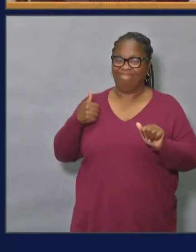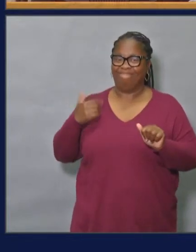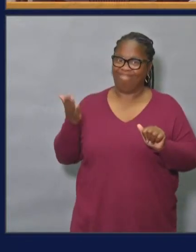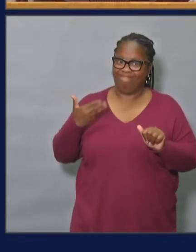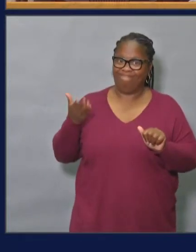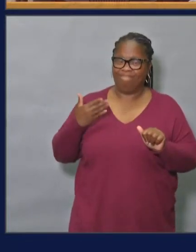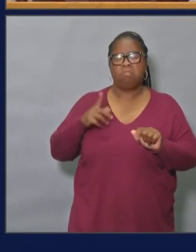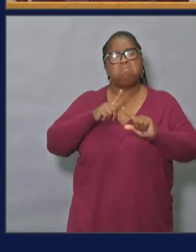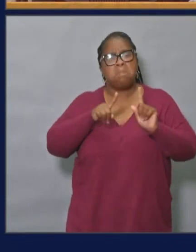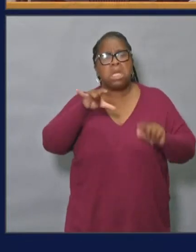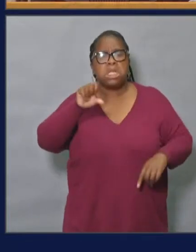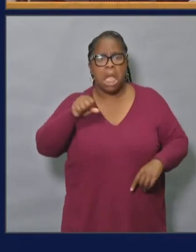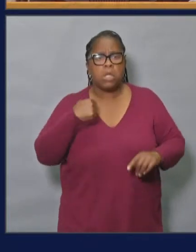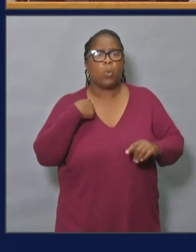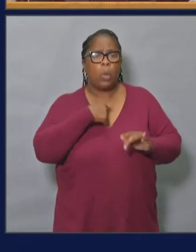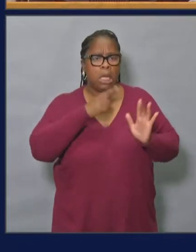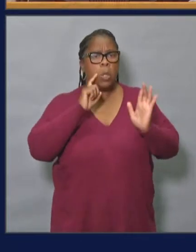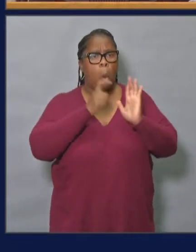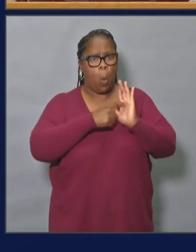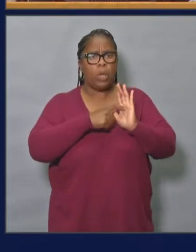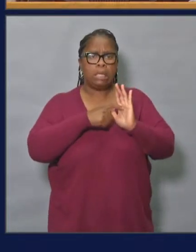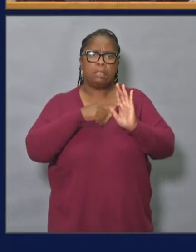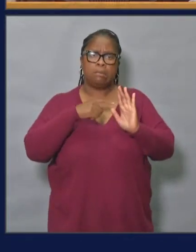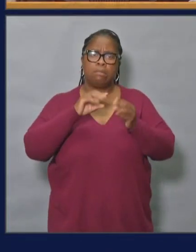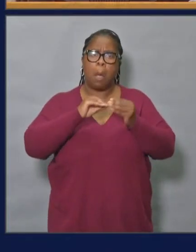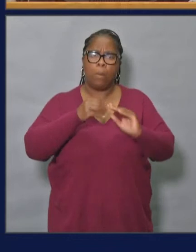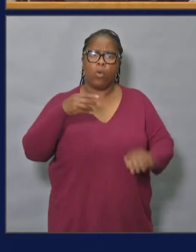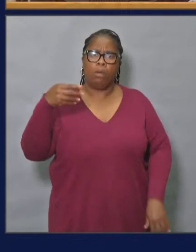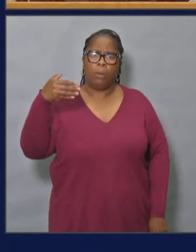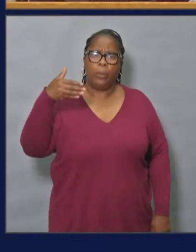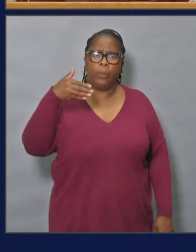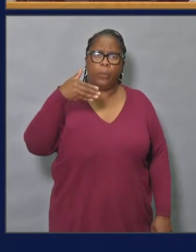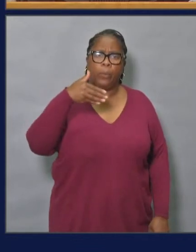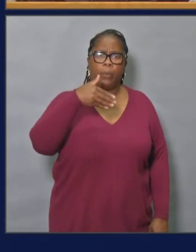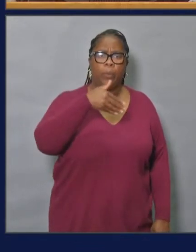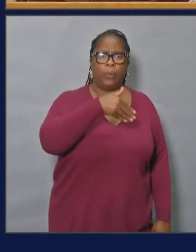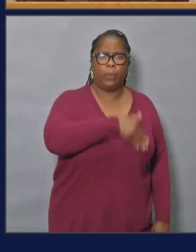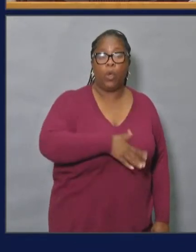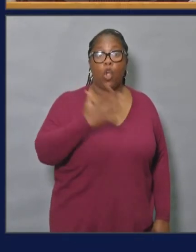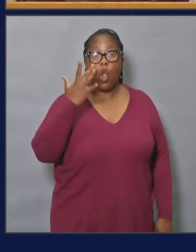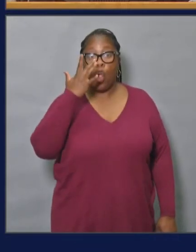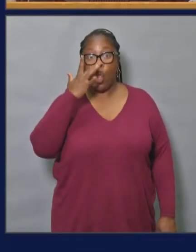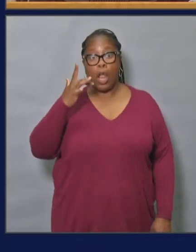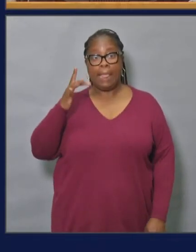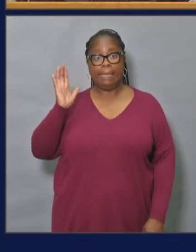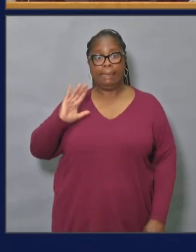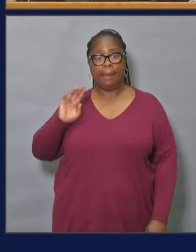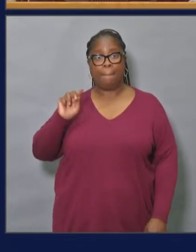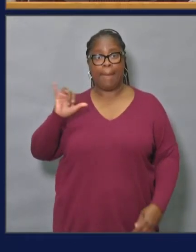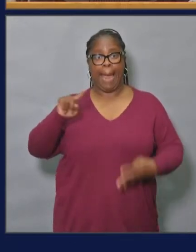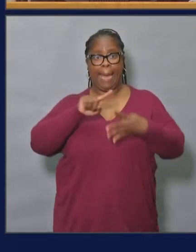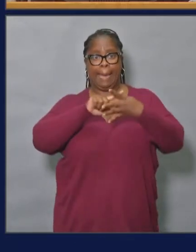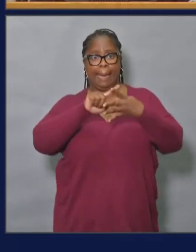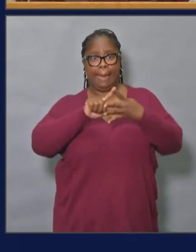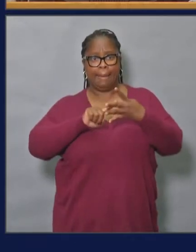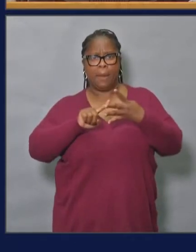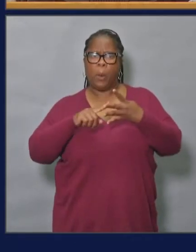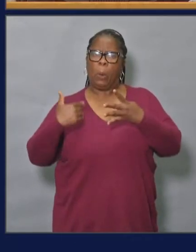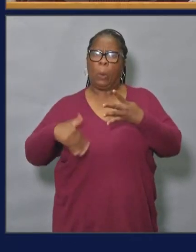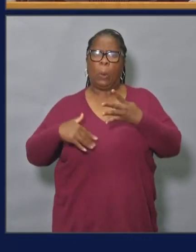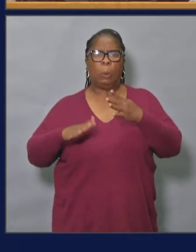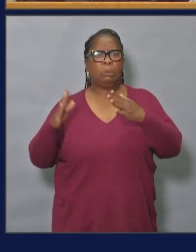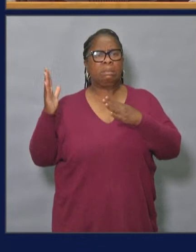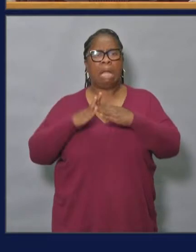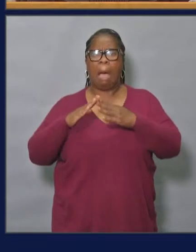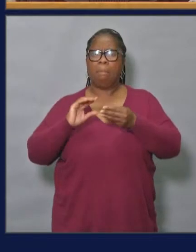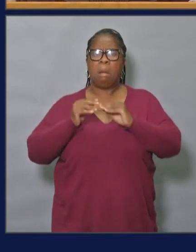we do see a decline and a steady decline. In early May, when we were experiencing our highest average daily deaths,